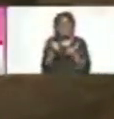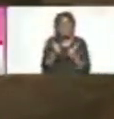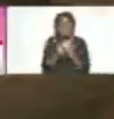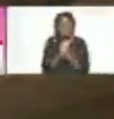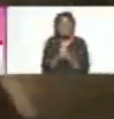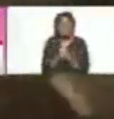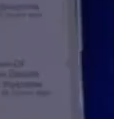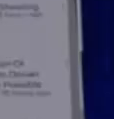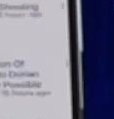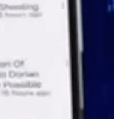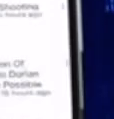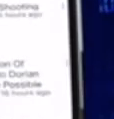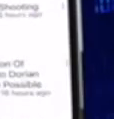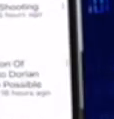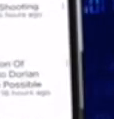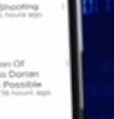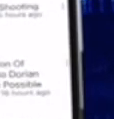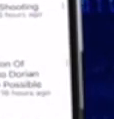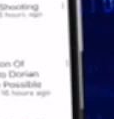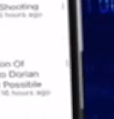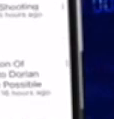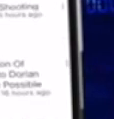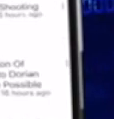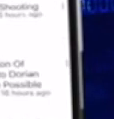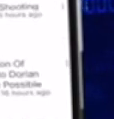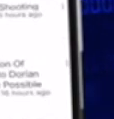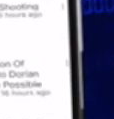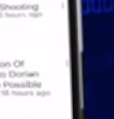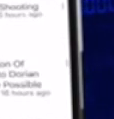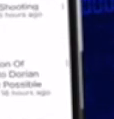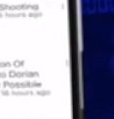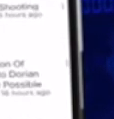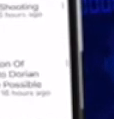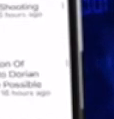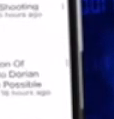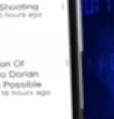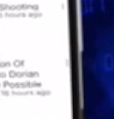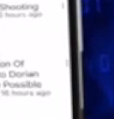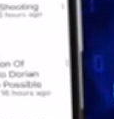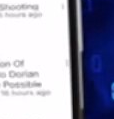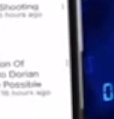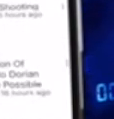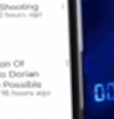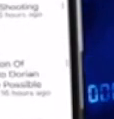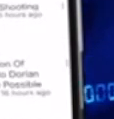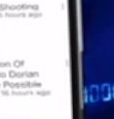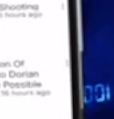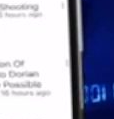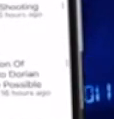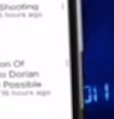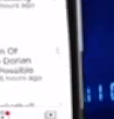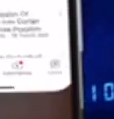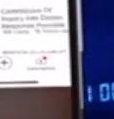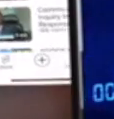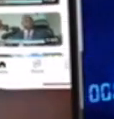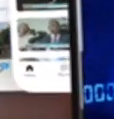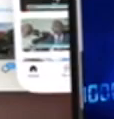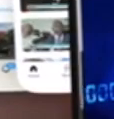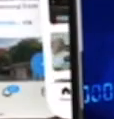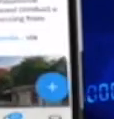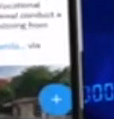Lloyd Allen. In case you missed the news or want to stay ahead, subscribe to our YouTube channel